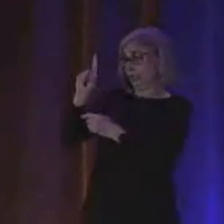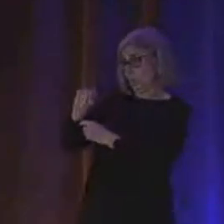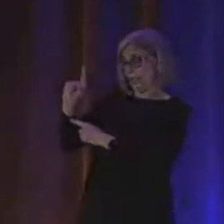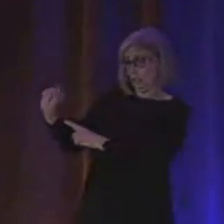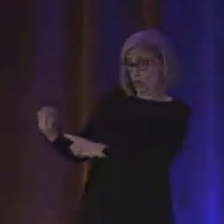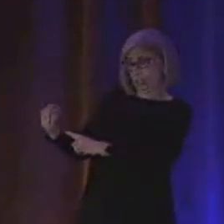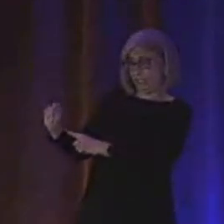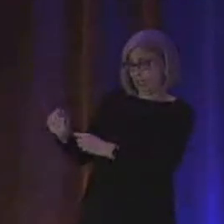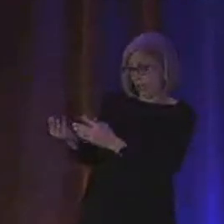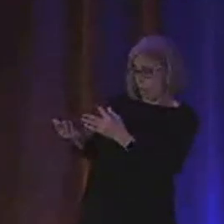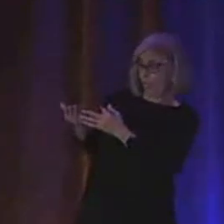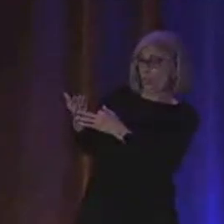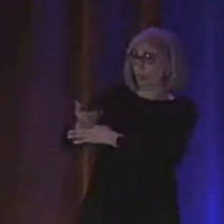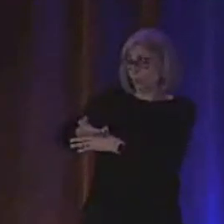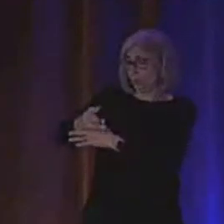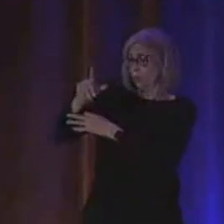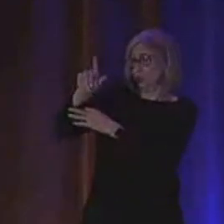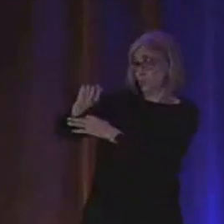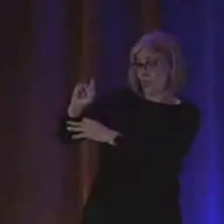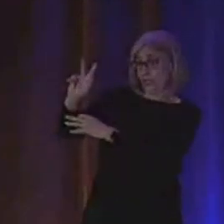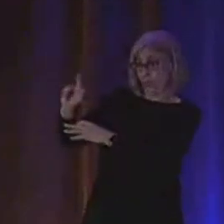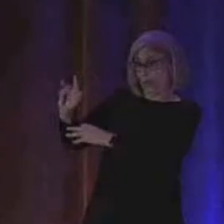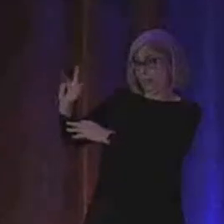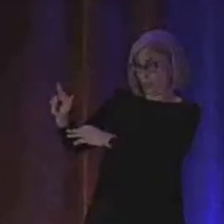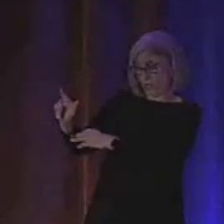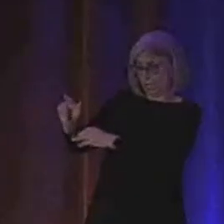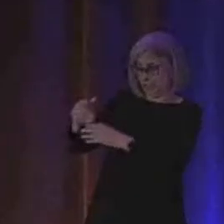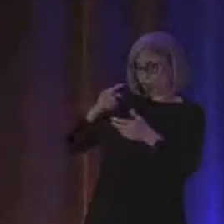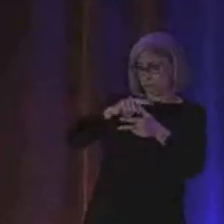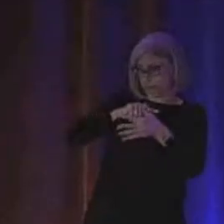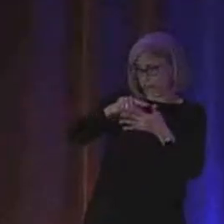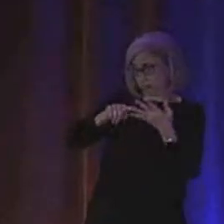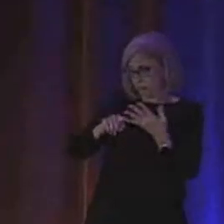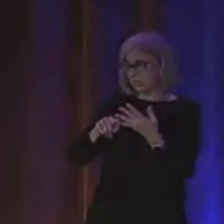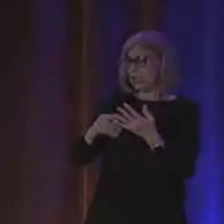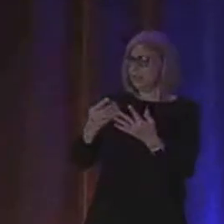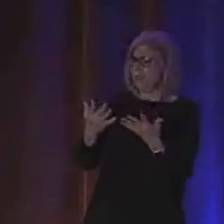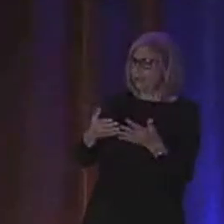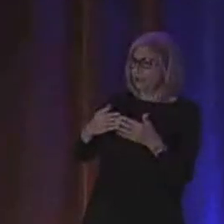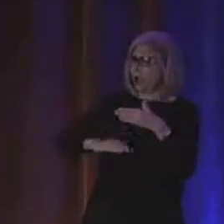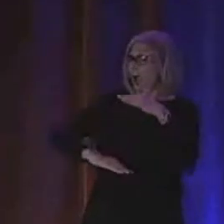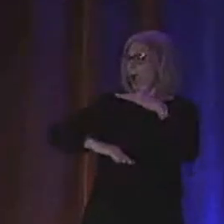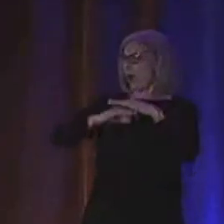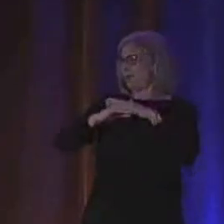through 23, it's been up to a